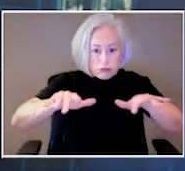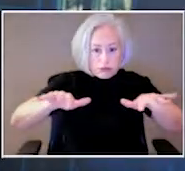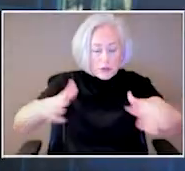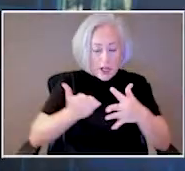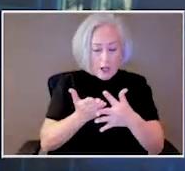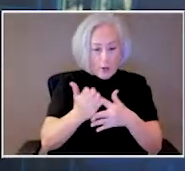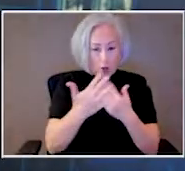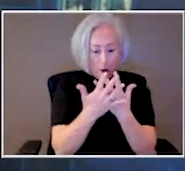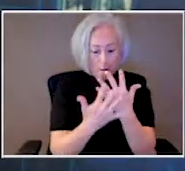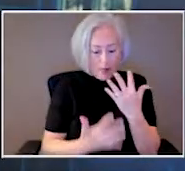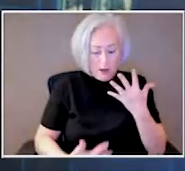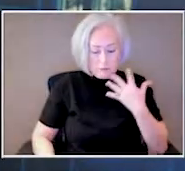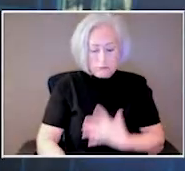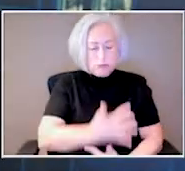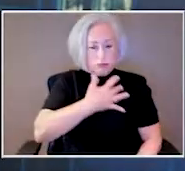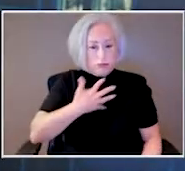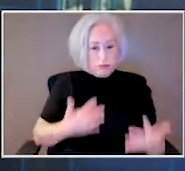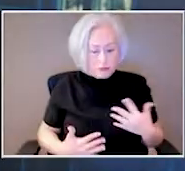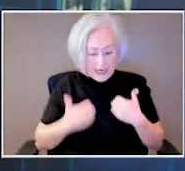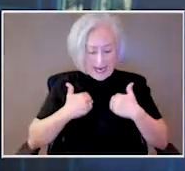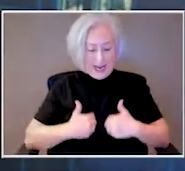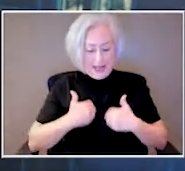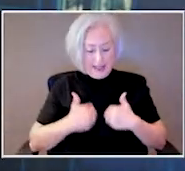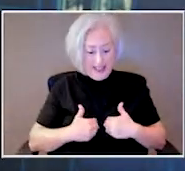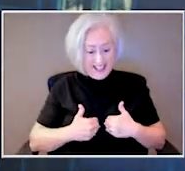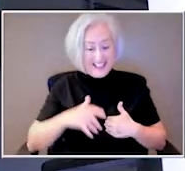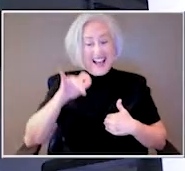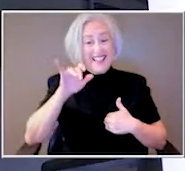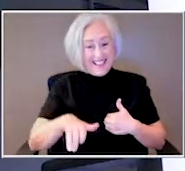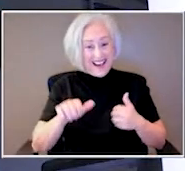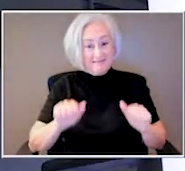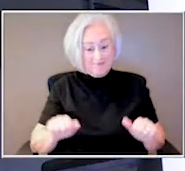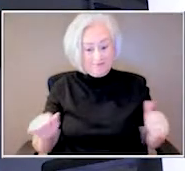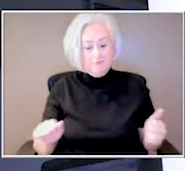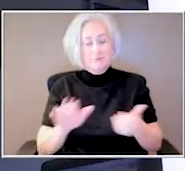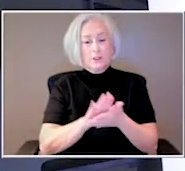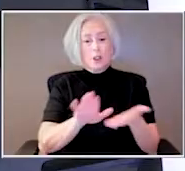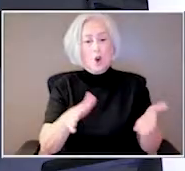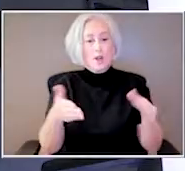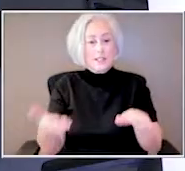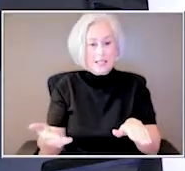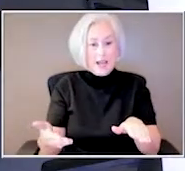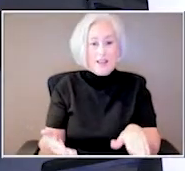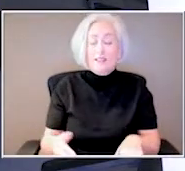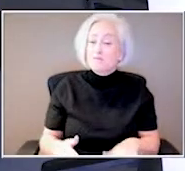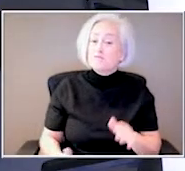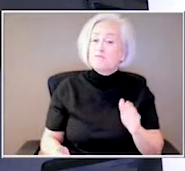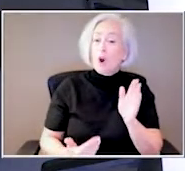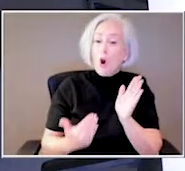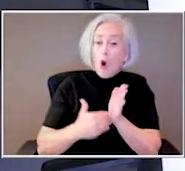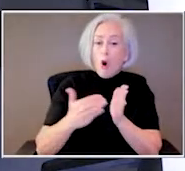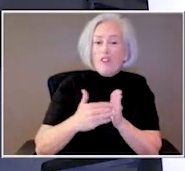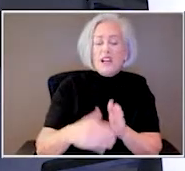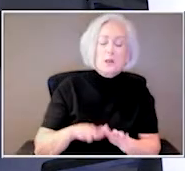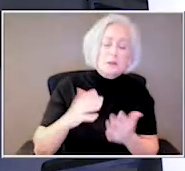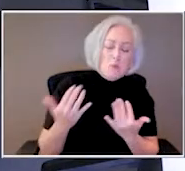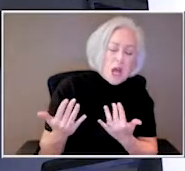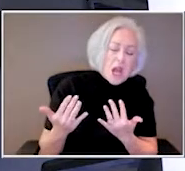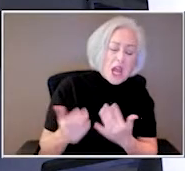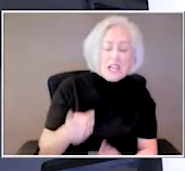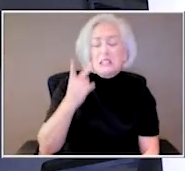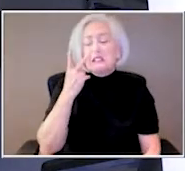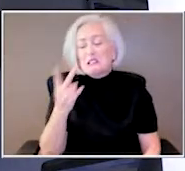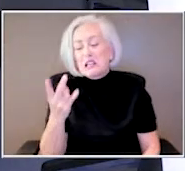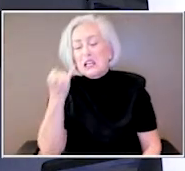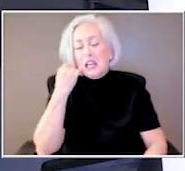into her lungs, and that could ultimately cause death. Because a lot of times people kind of do the whole wait and see routine, right? Correct. Let's see if it grows, let's see if it gets